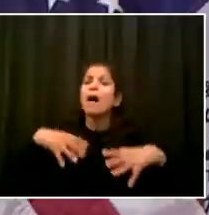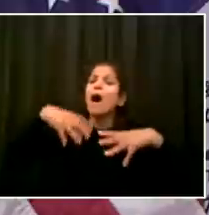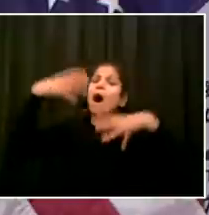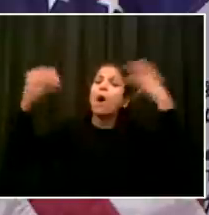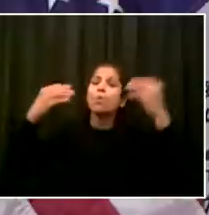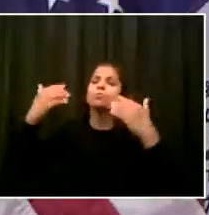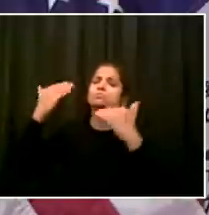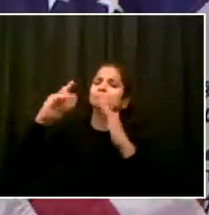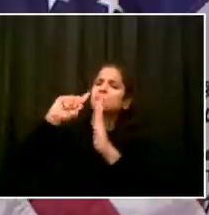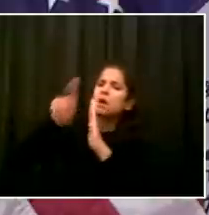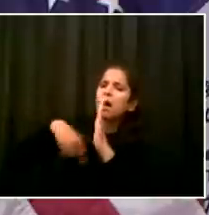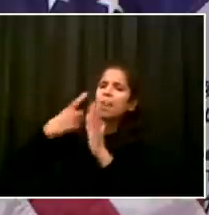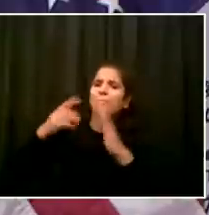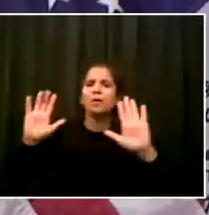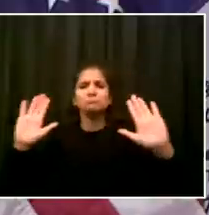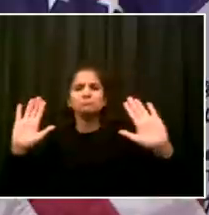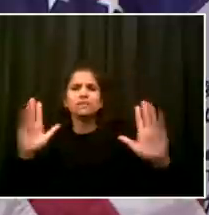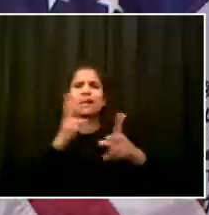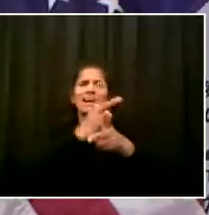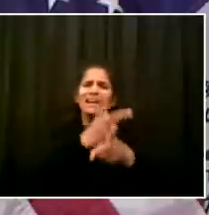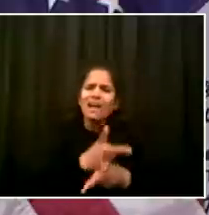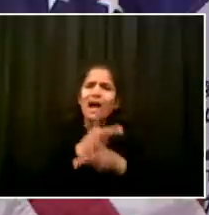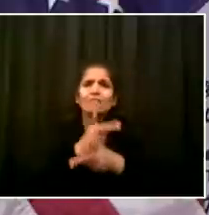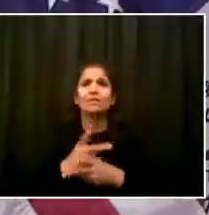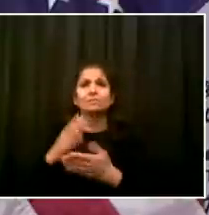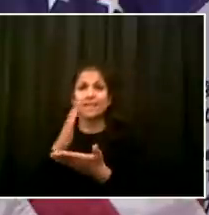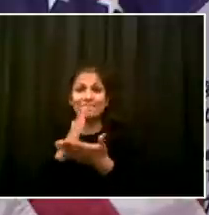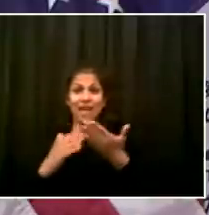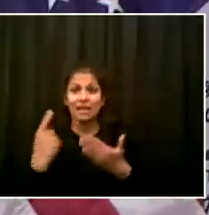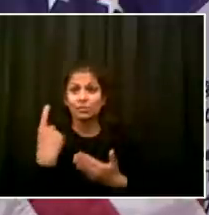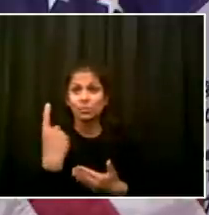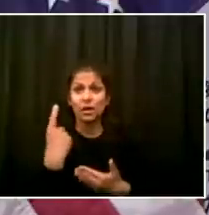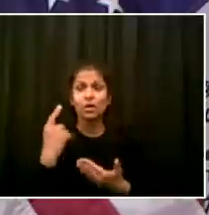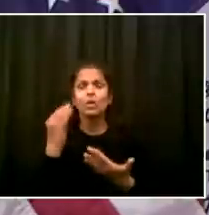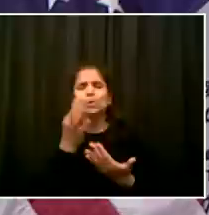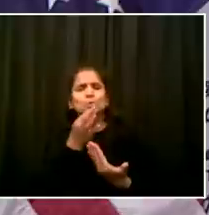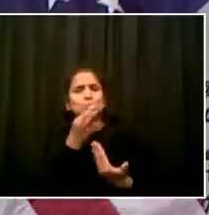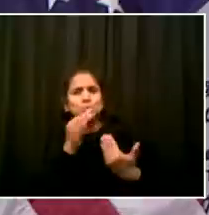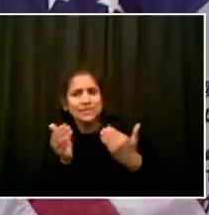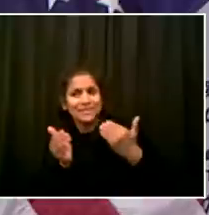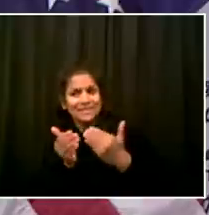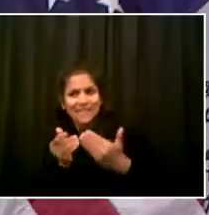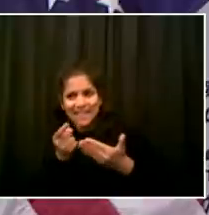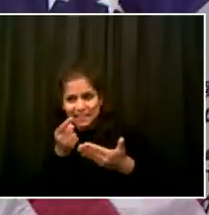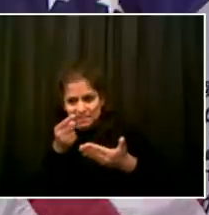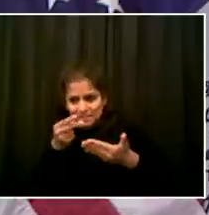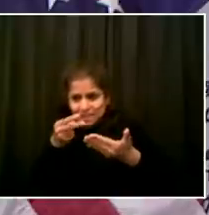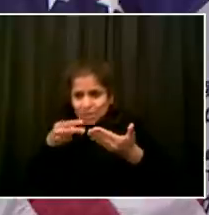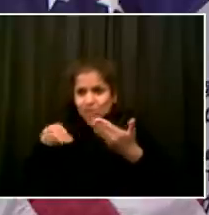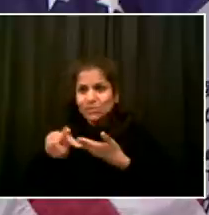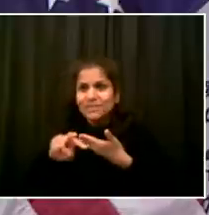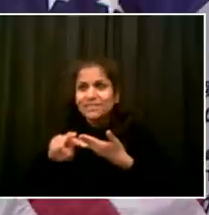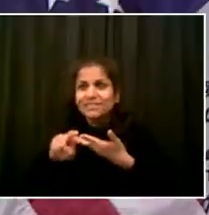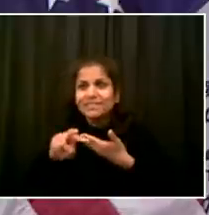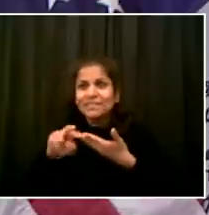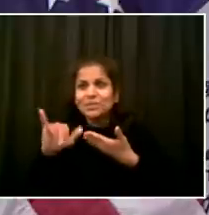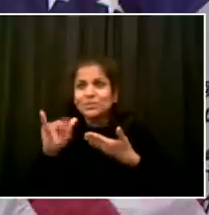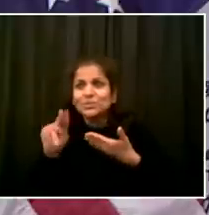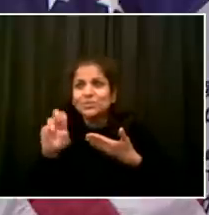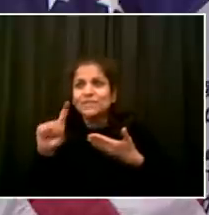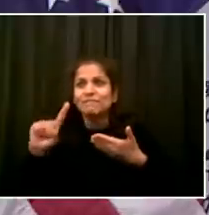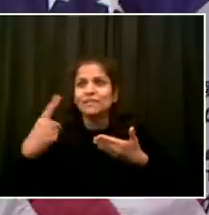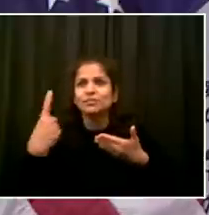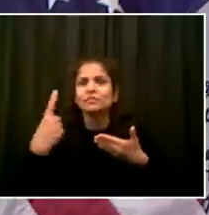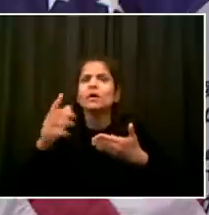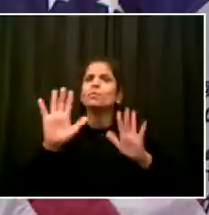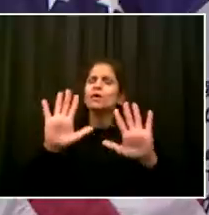them consistently, we're going to go into phase one. We're going to start the first process of reopening. That's really exciting. Let's hold on to